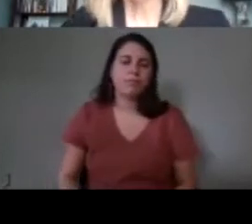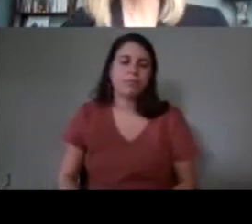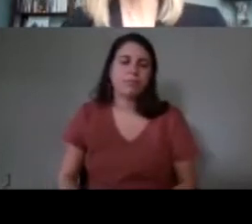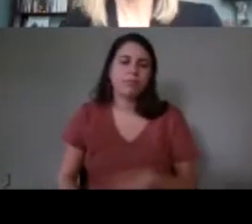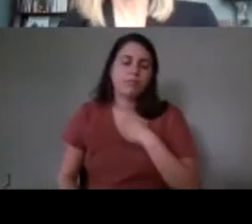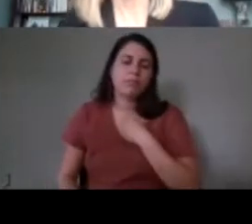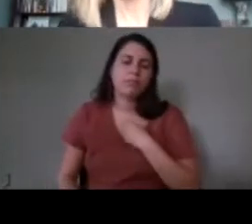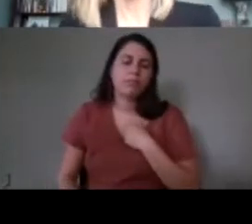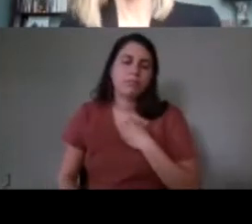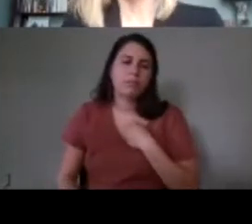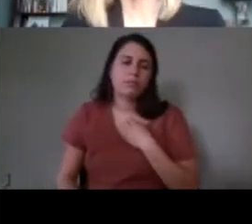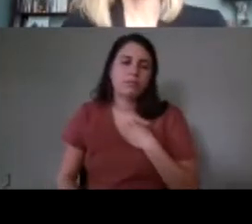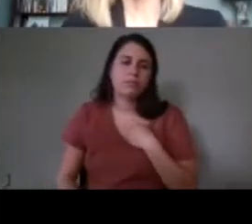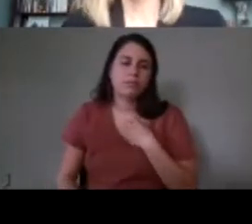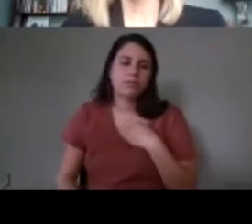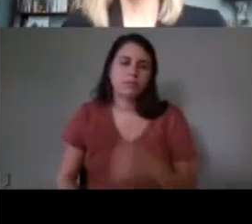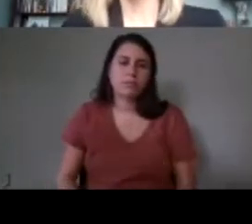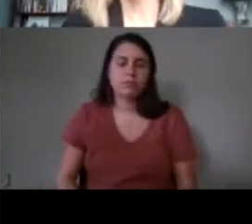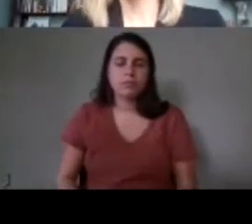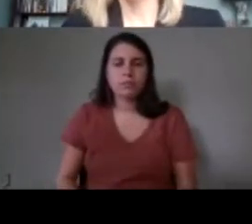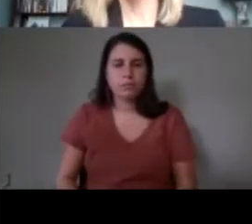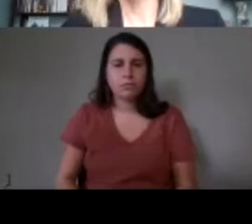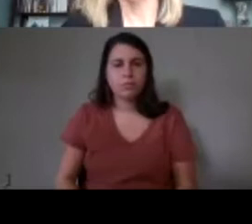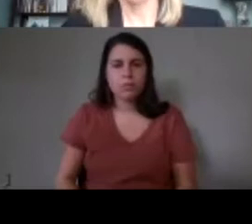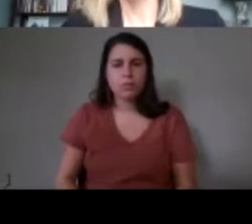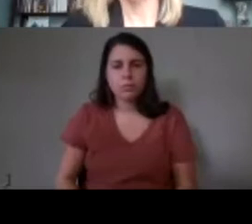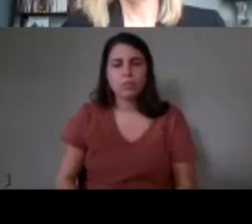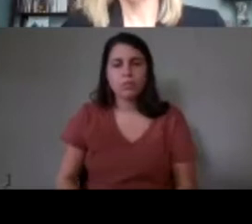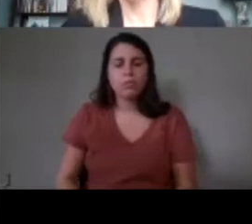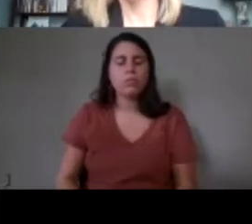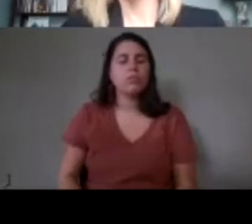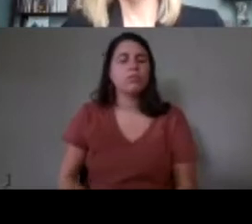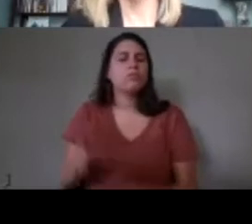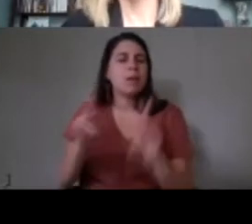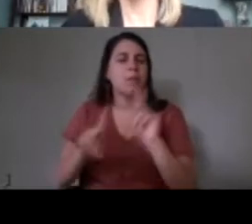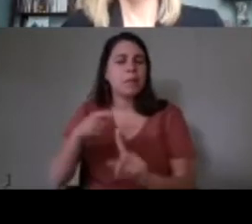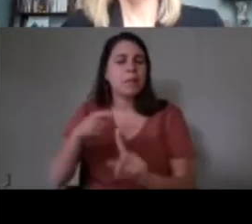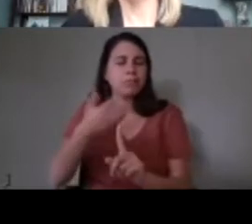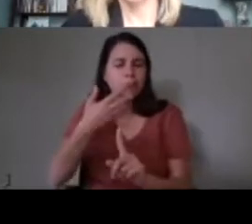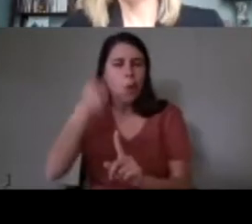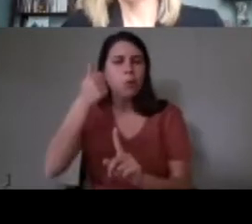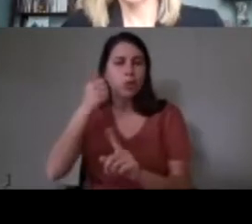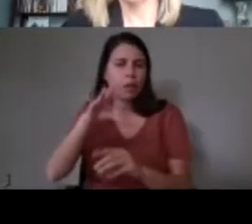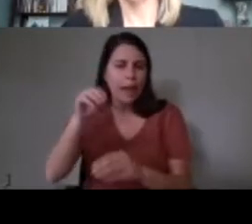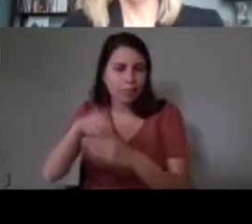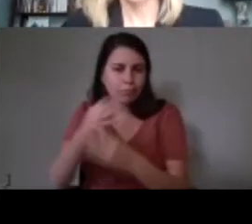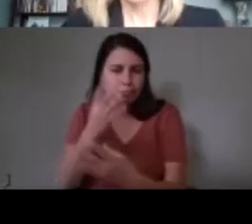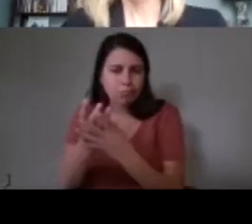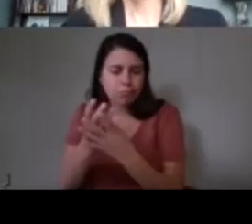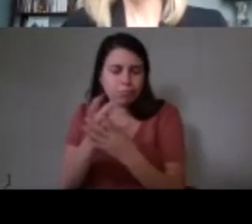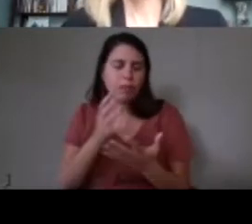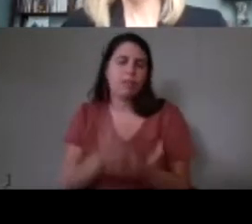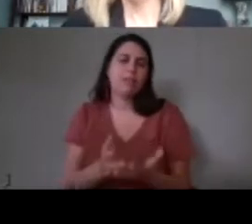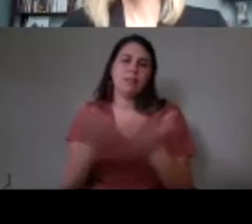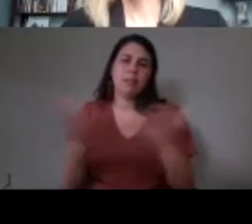Wanted to highlight as well that within the older incarcerated population, there really is a lot of heterogeneity.